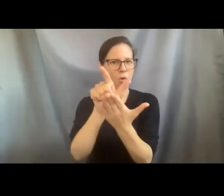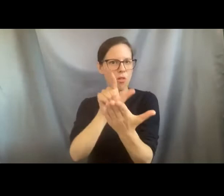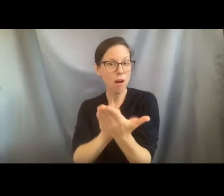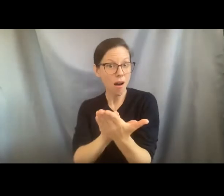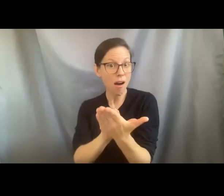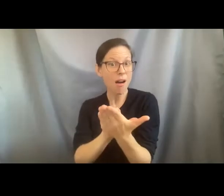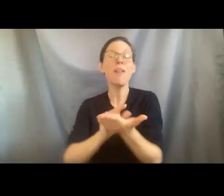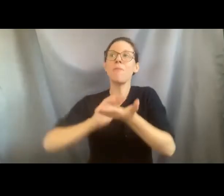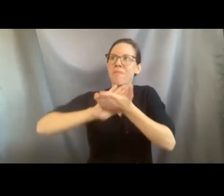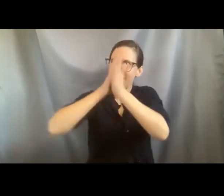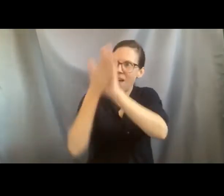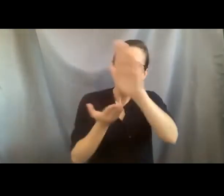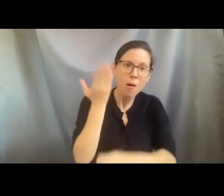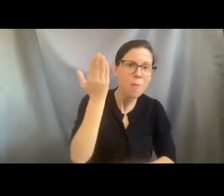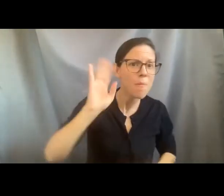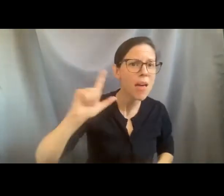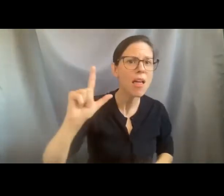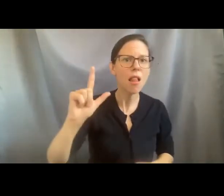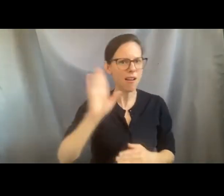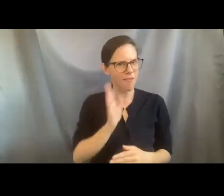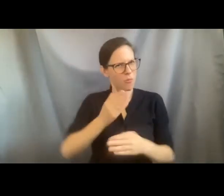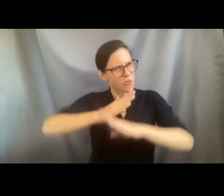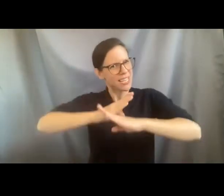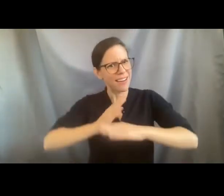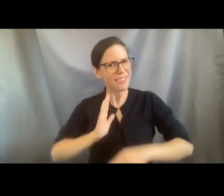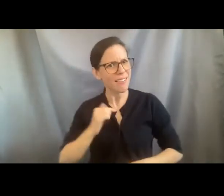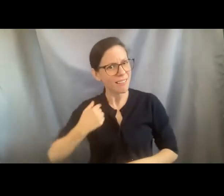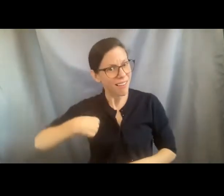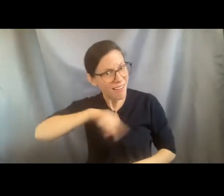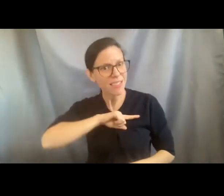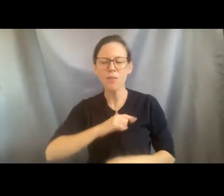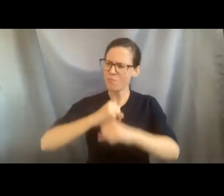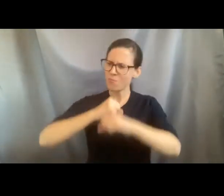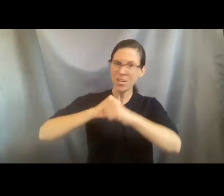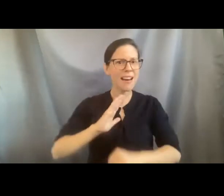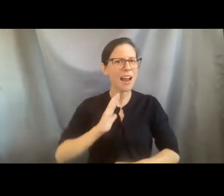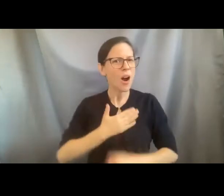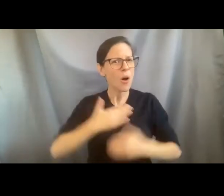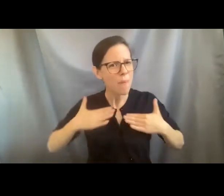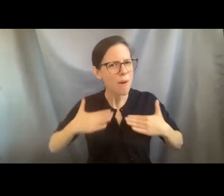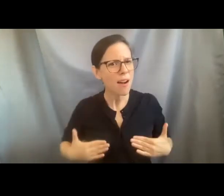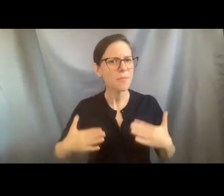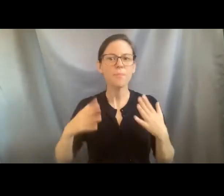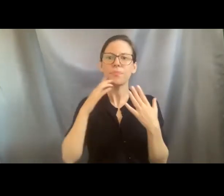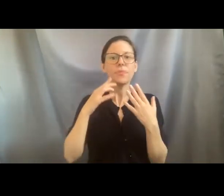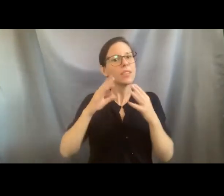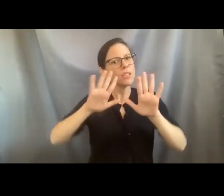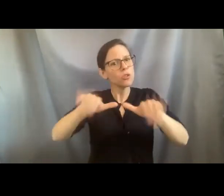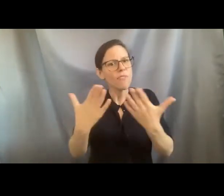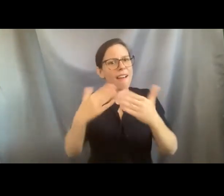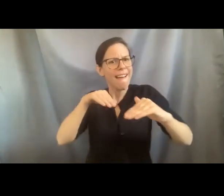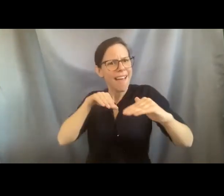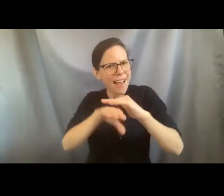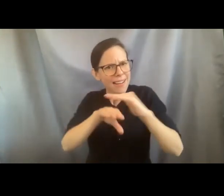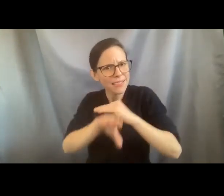and laws that will protect us, protect our bodies, and continue to give us the access to